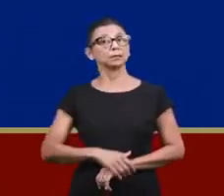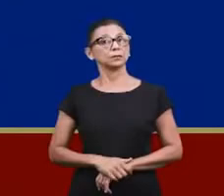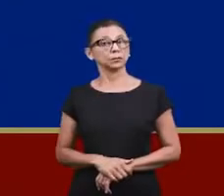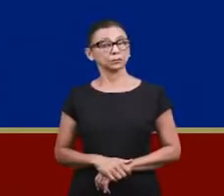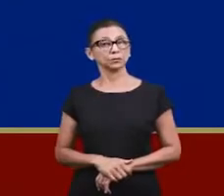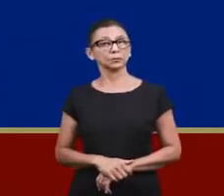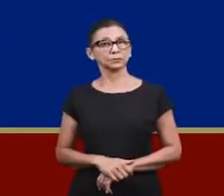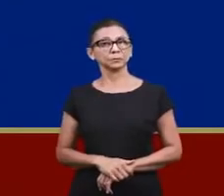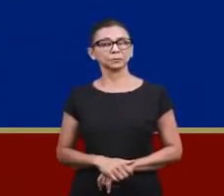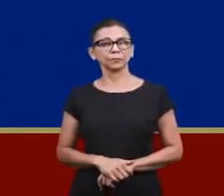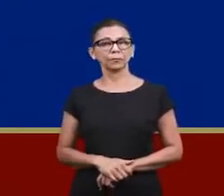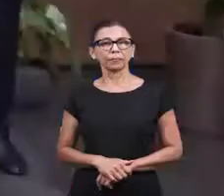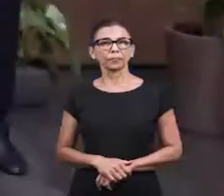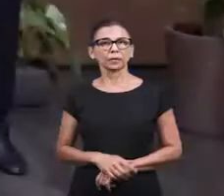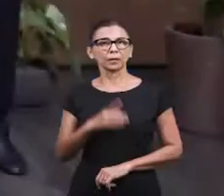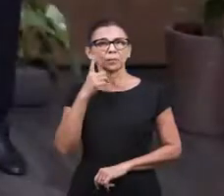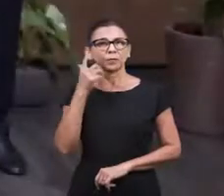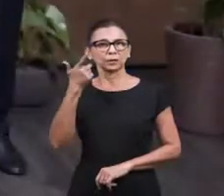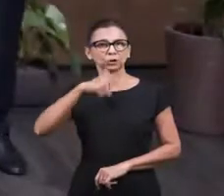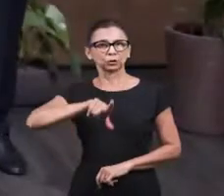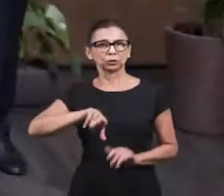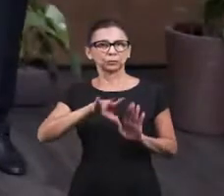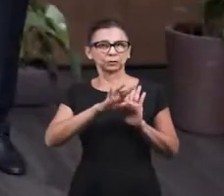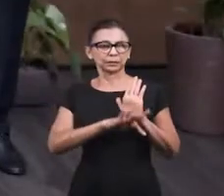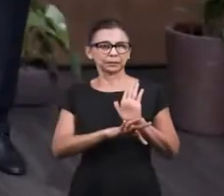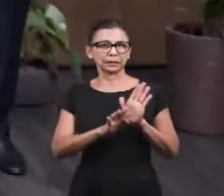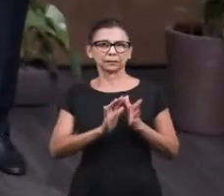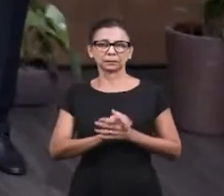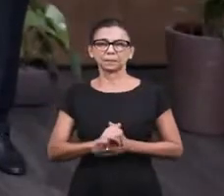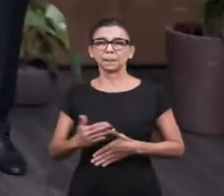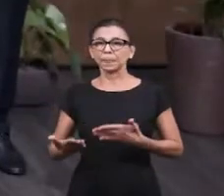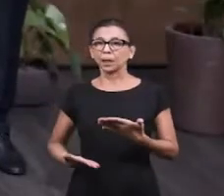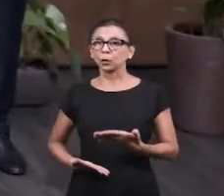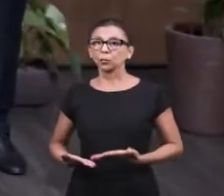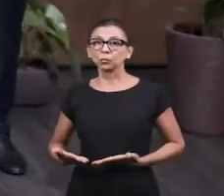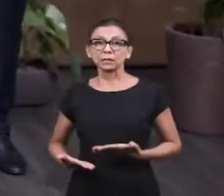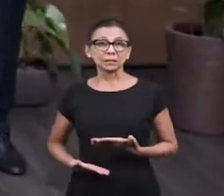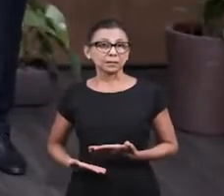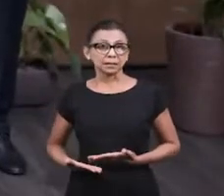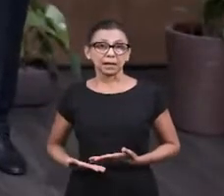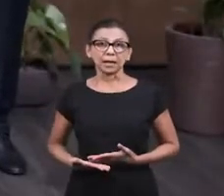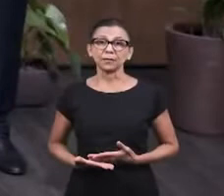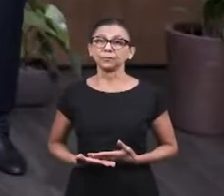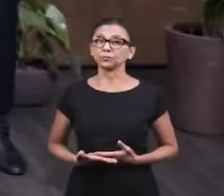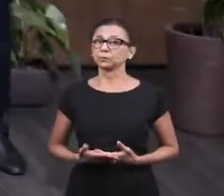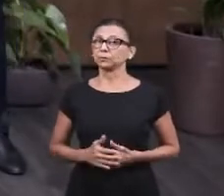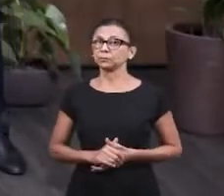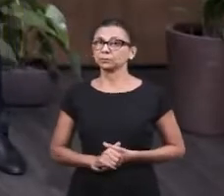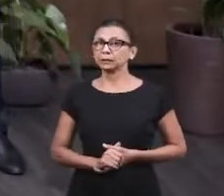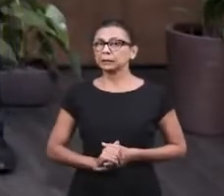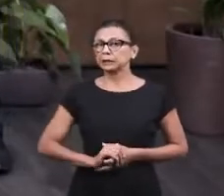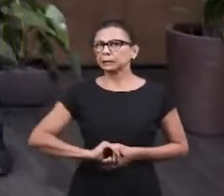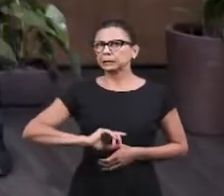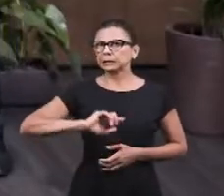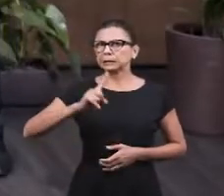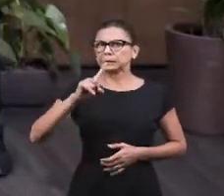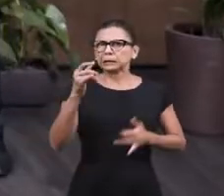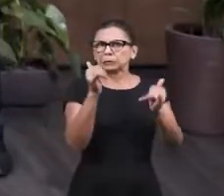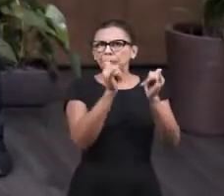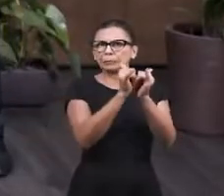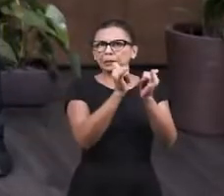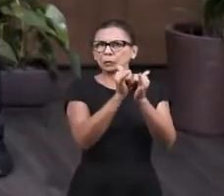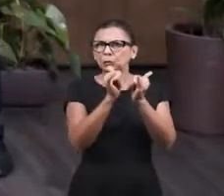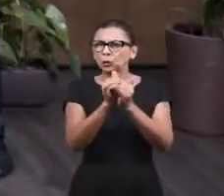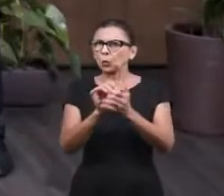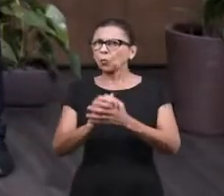serious. The servant here, going back to the parable, the servant that does not forgive his fellow servant is treated